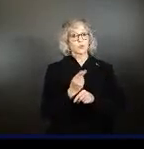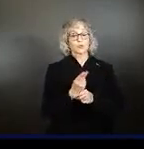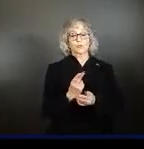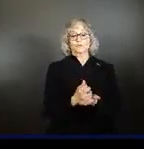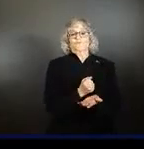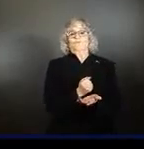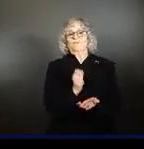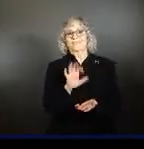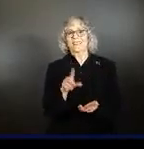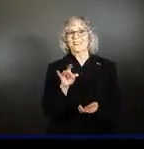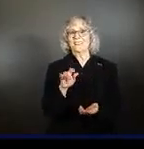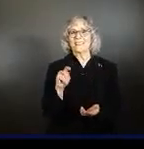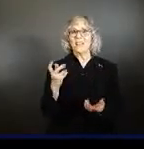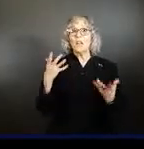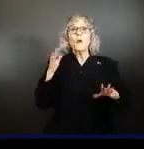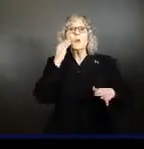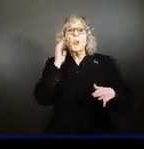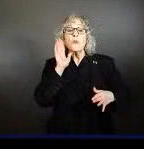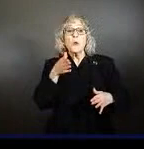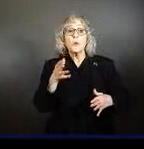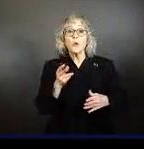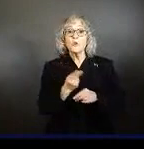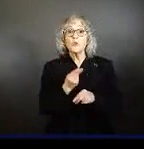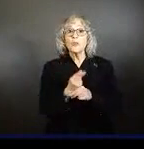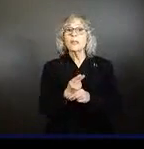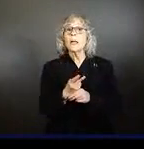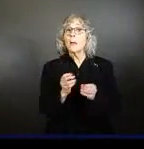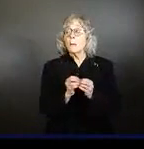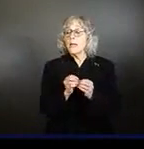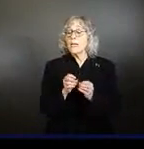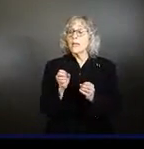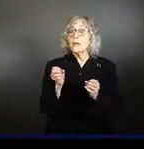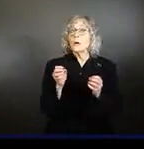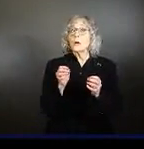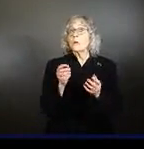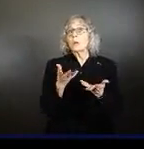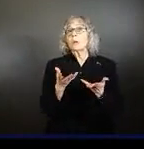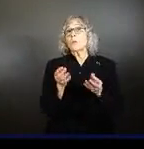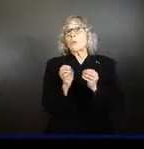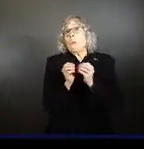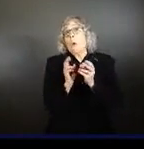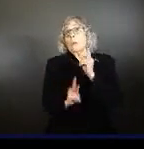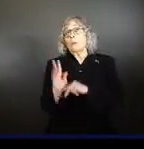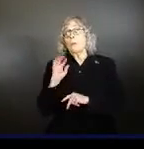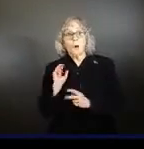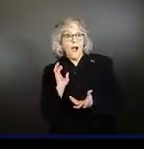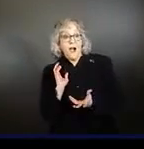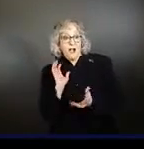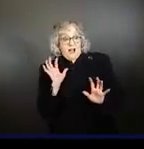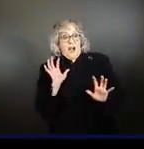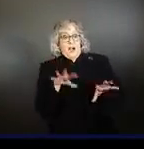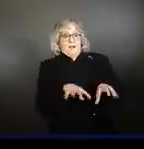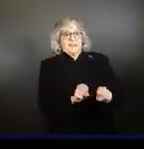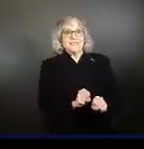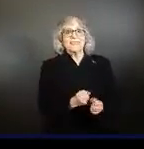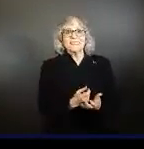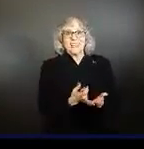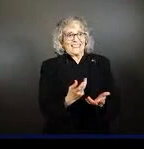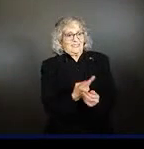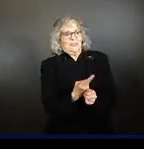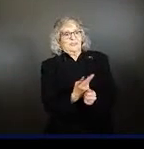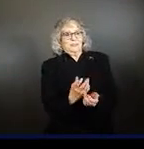just people who already know they're going to use the data, and there's going to be a lot of more people who jump on it. It has only been